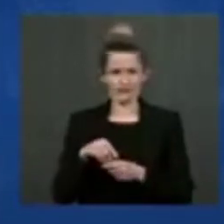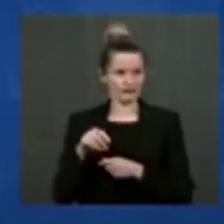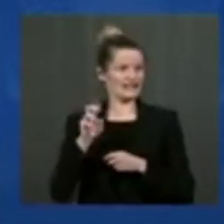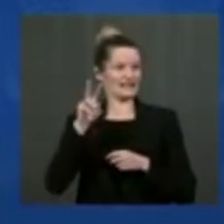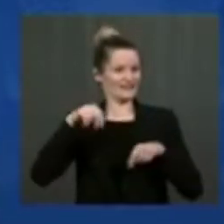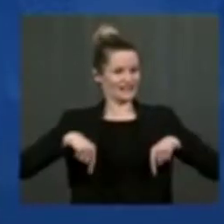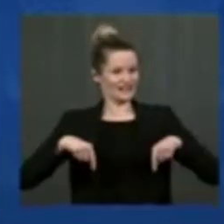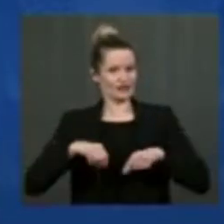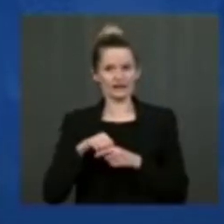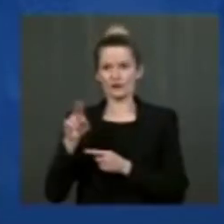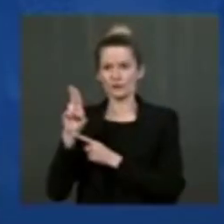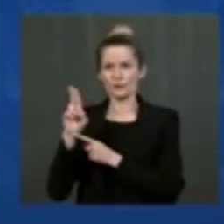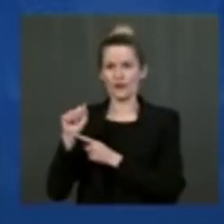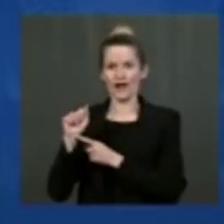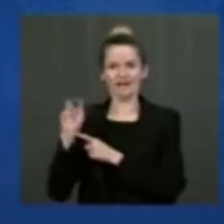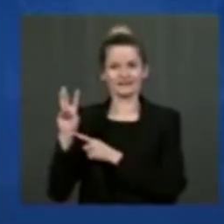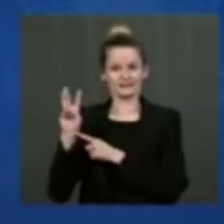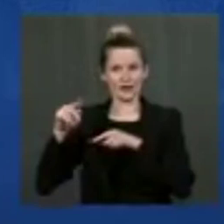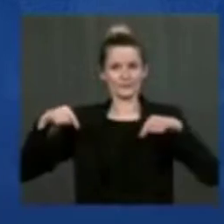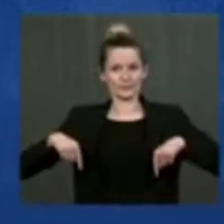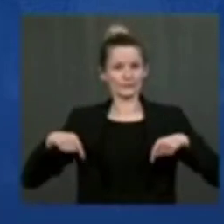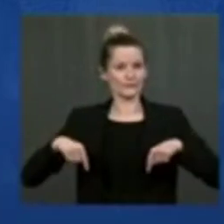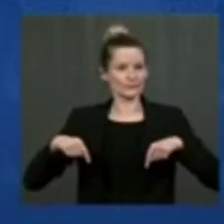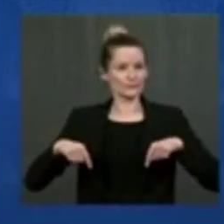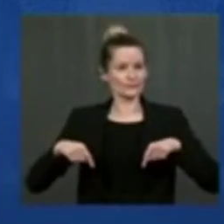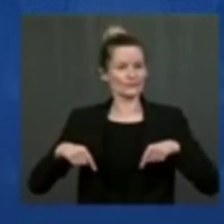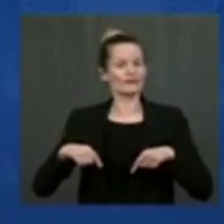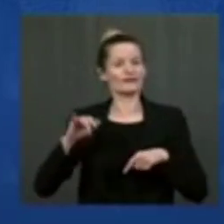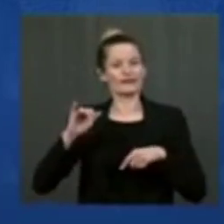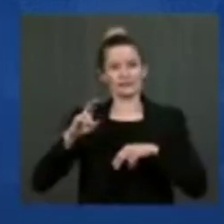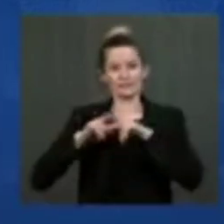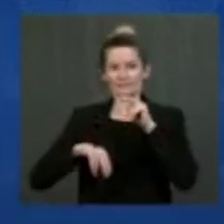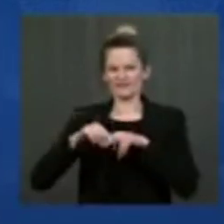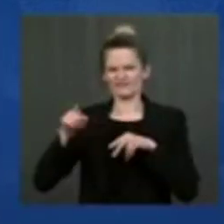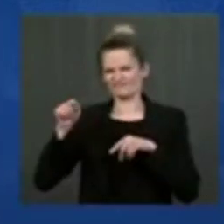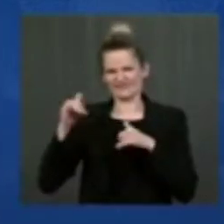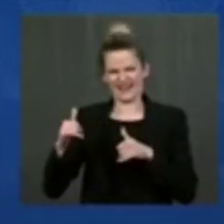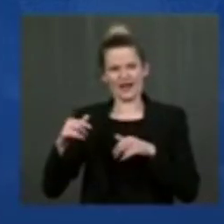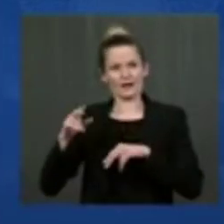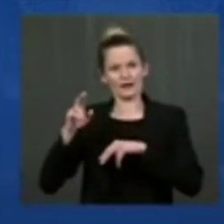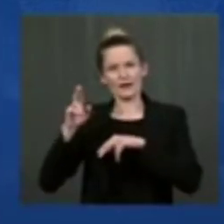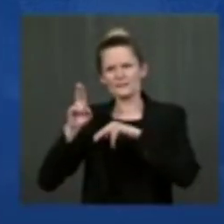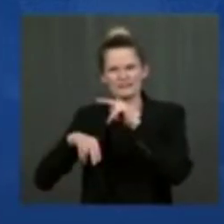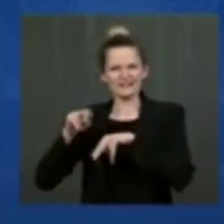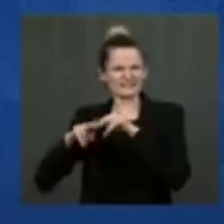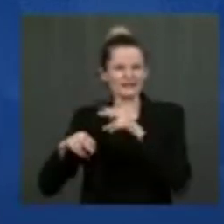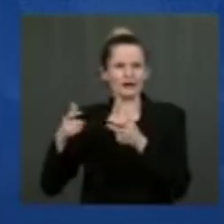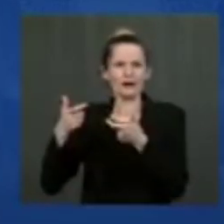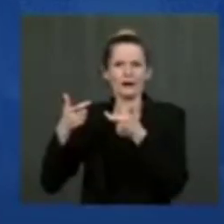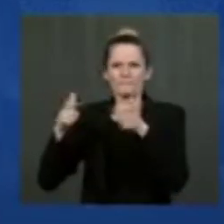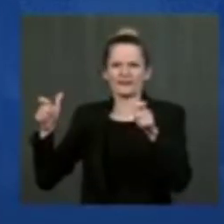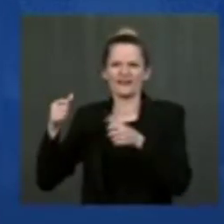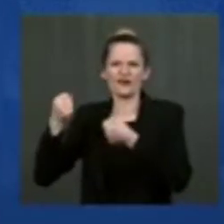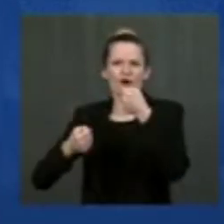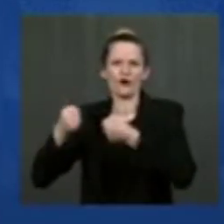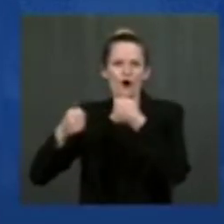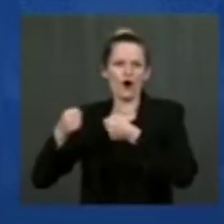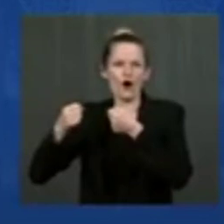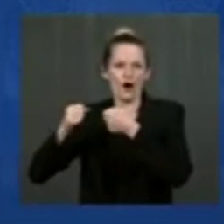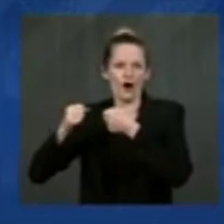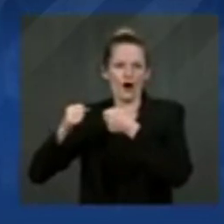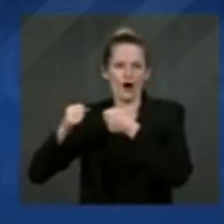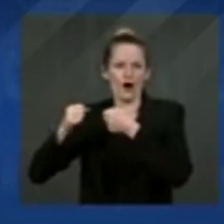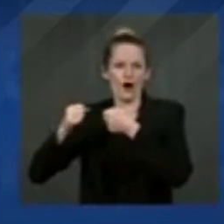And noting that the big three have decided that, along with the support of those unions, going electric. So